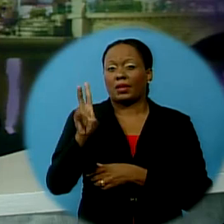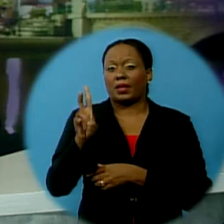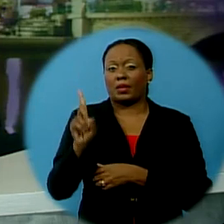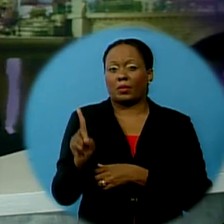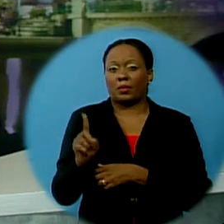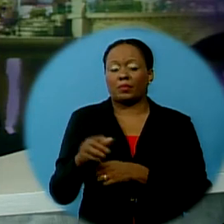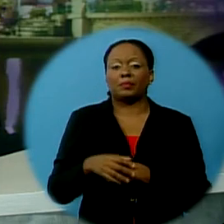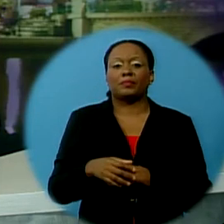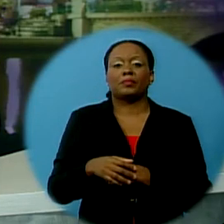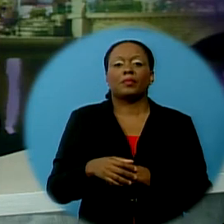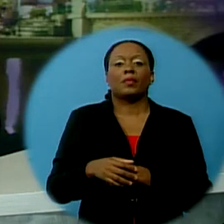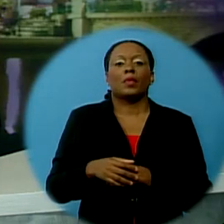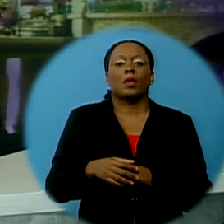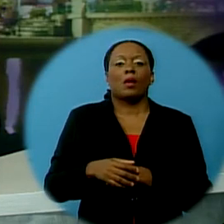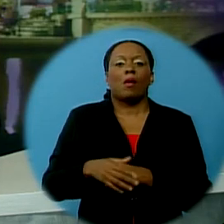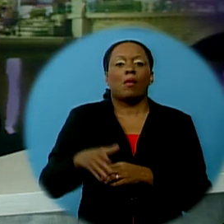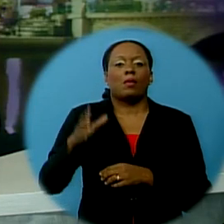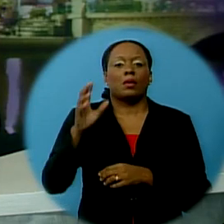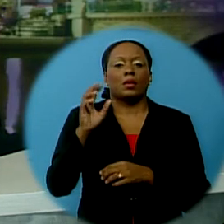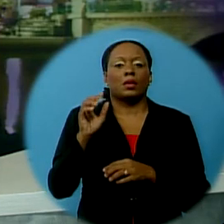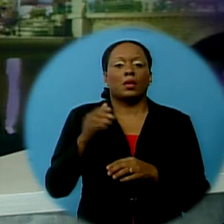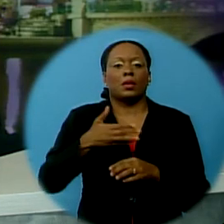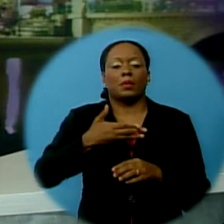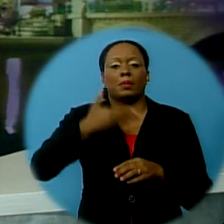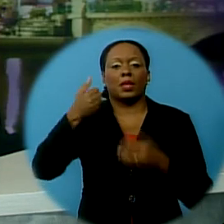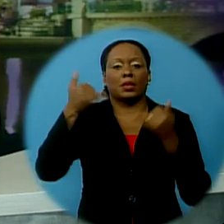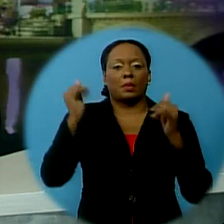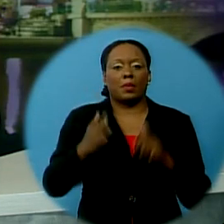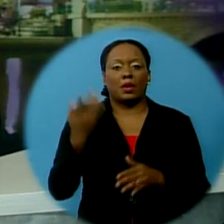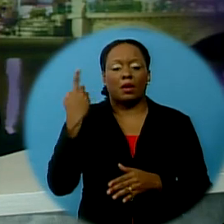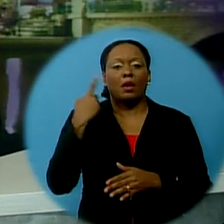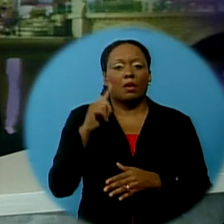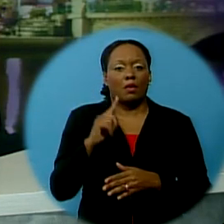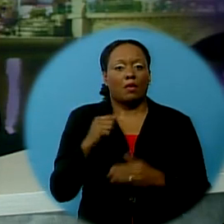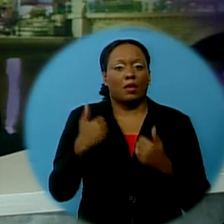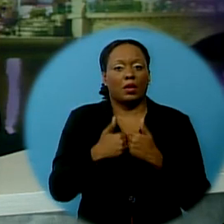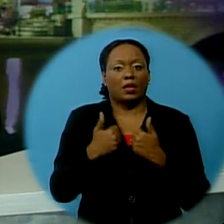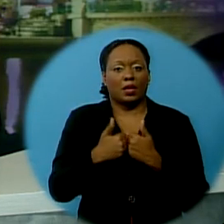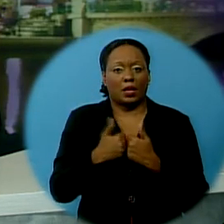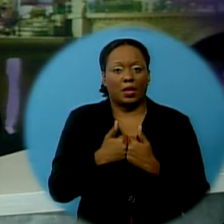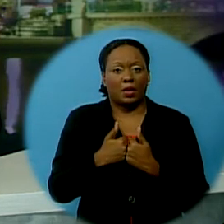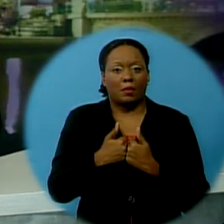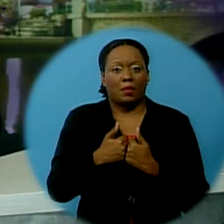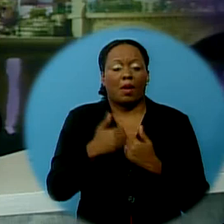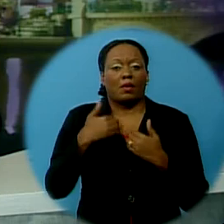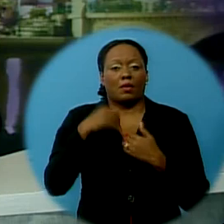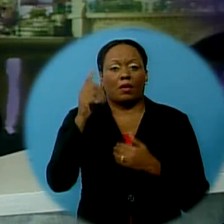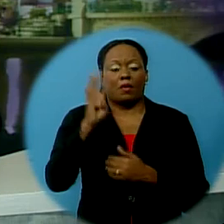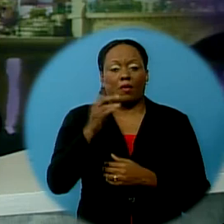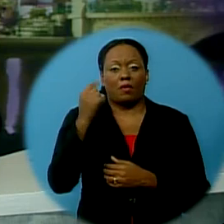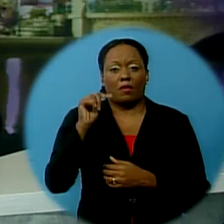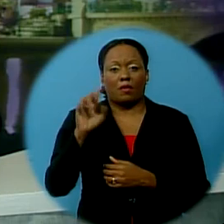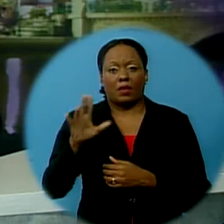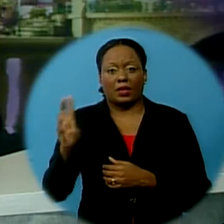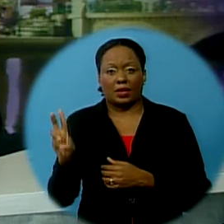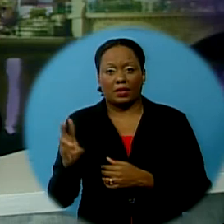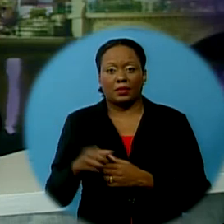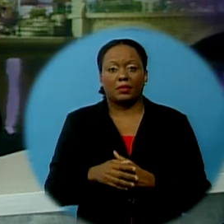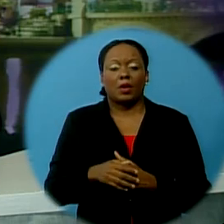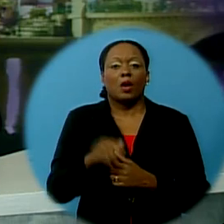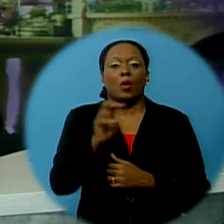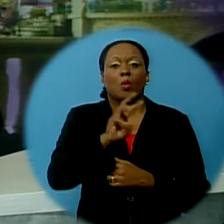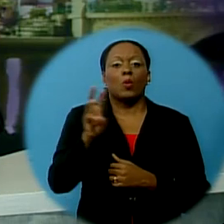the main wicket-taker with 4 for 56. He was also the man of the series. The Windies resumed today on